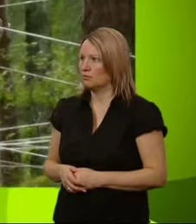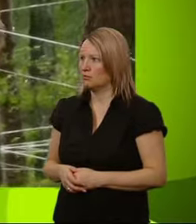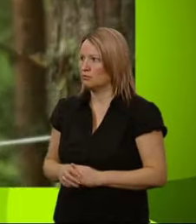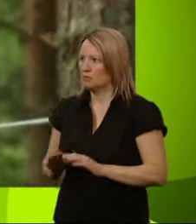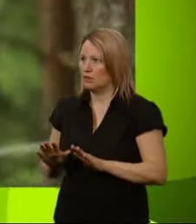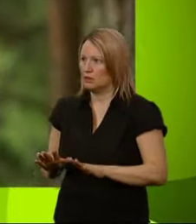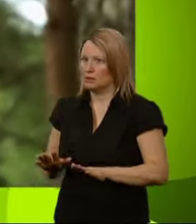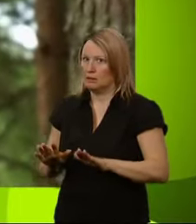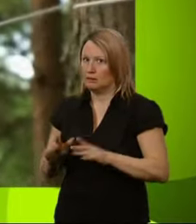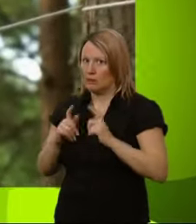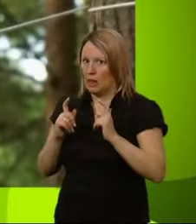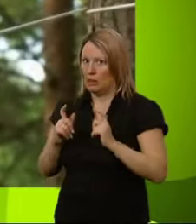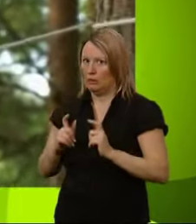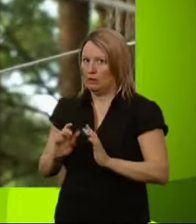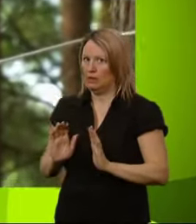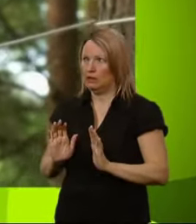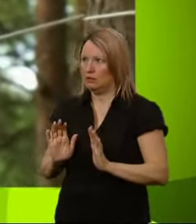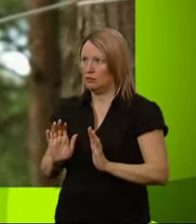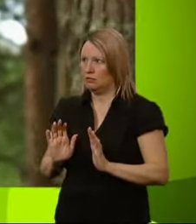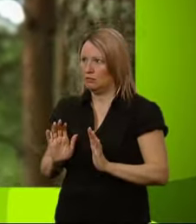Careful now.